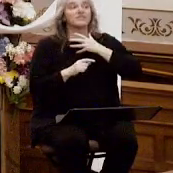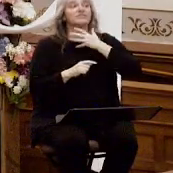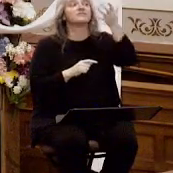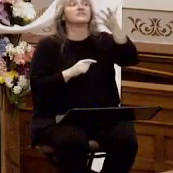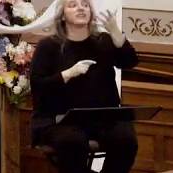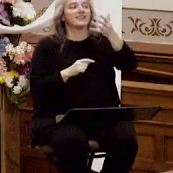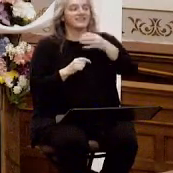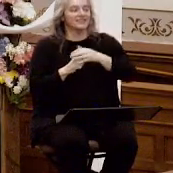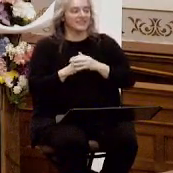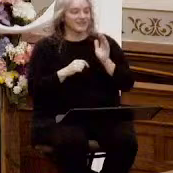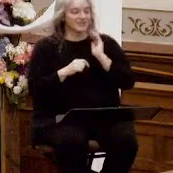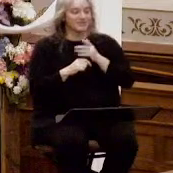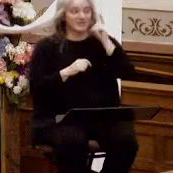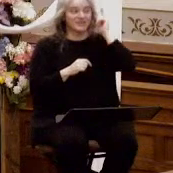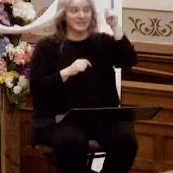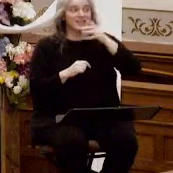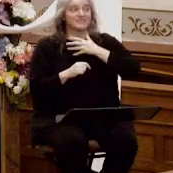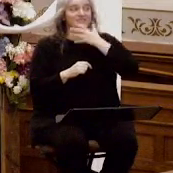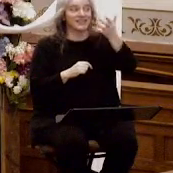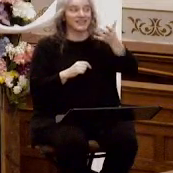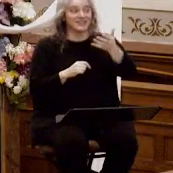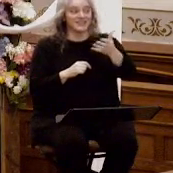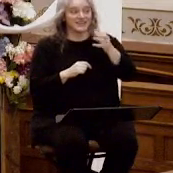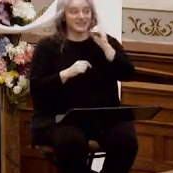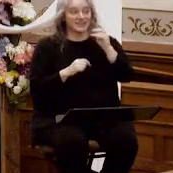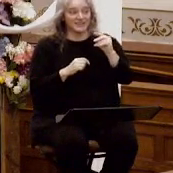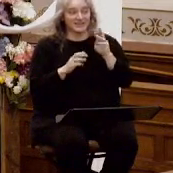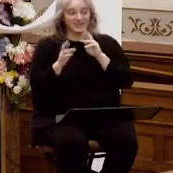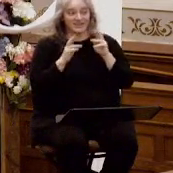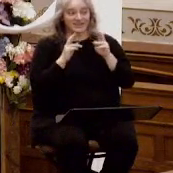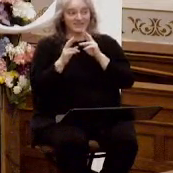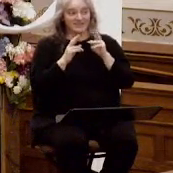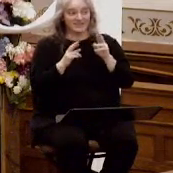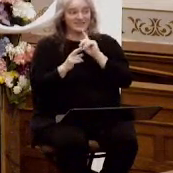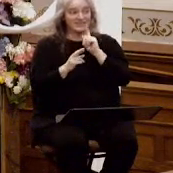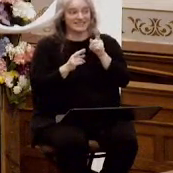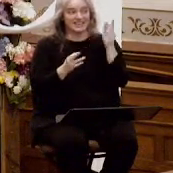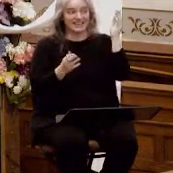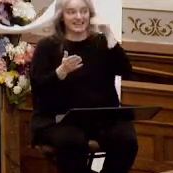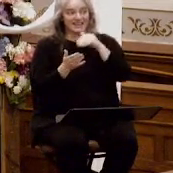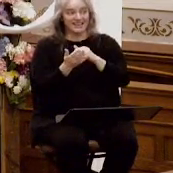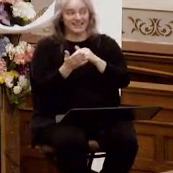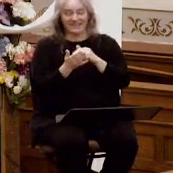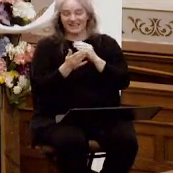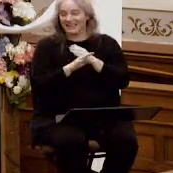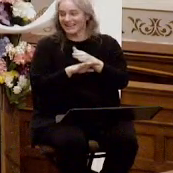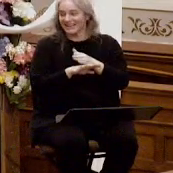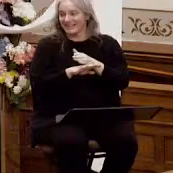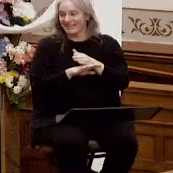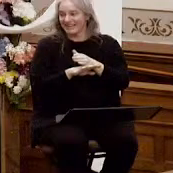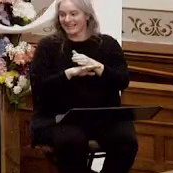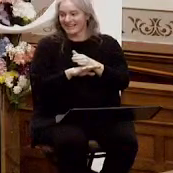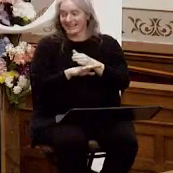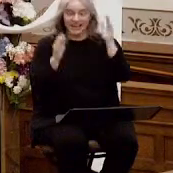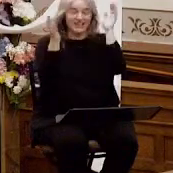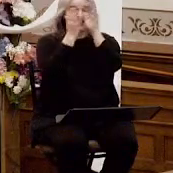Loud. All right, so are you ready? Yeah. All right, repeat after me. Oh yeah.